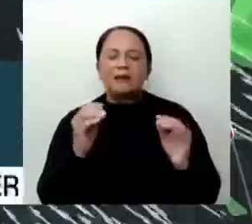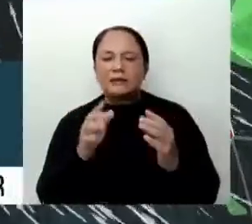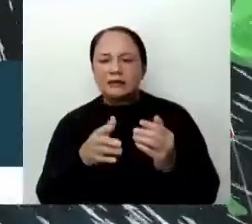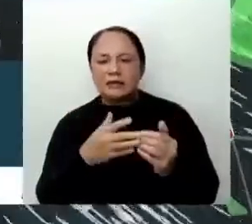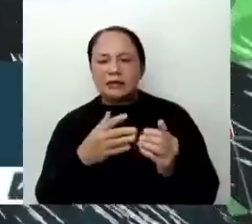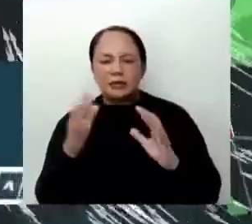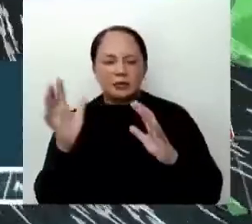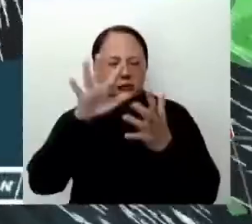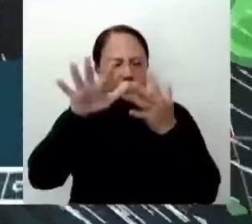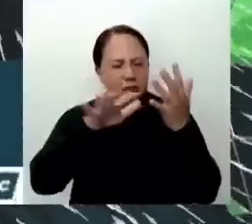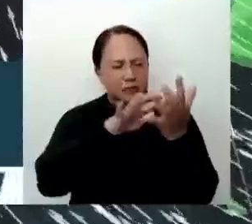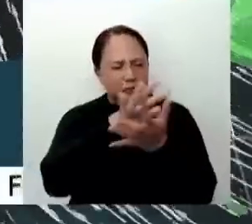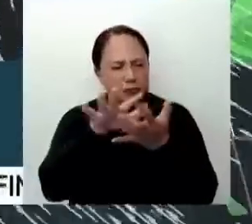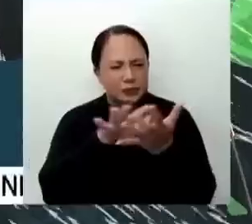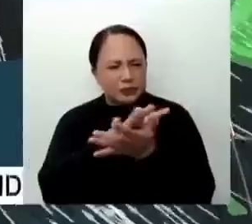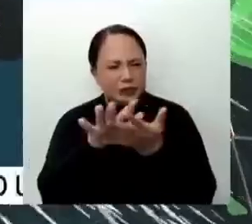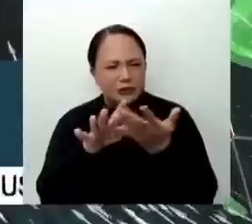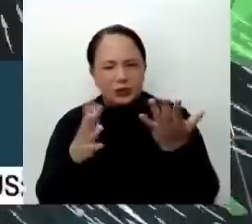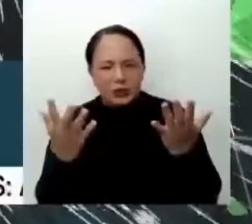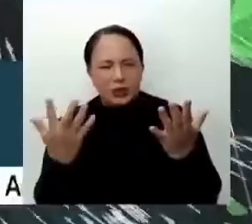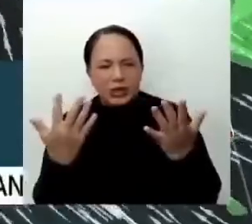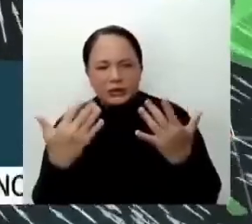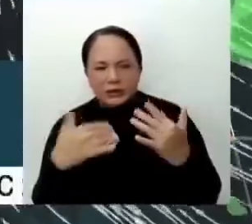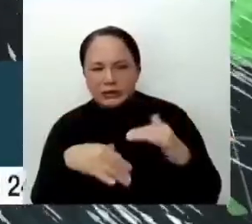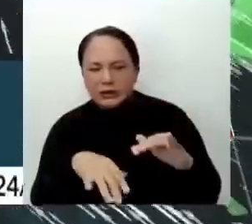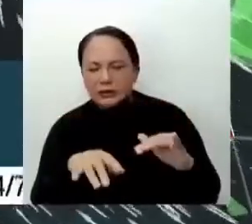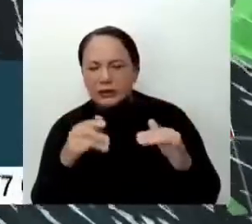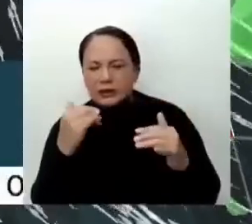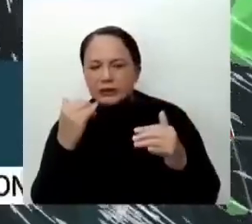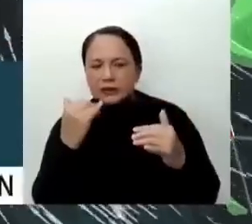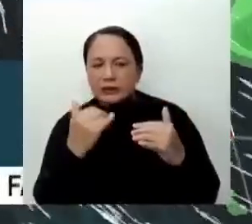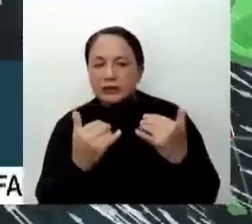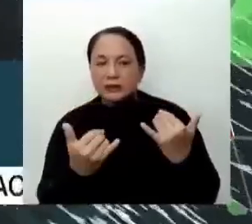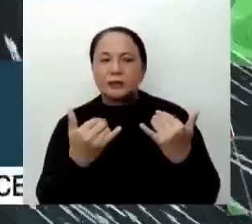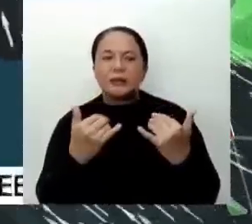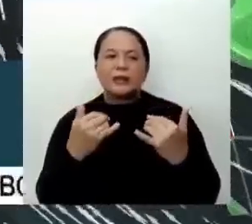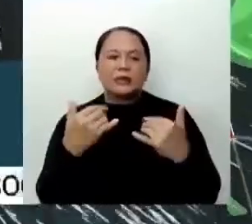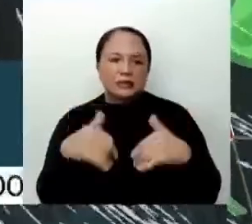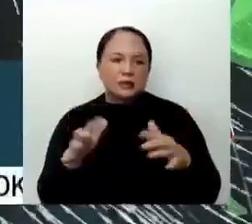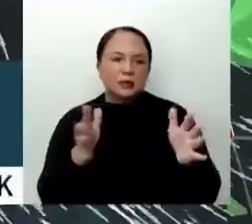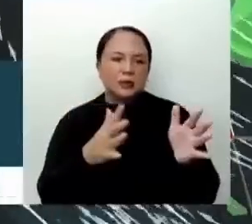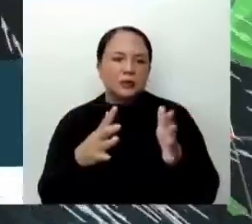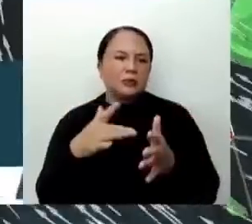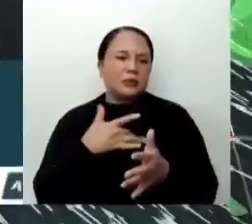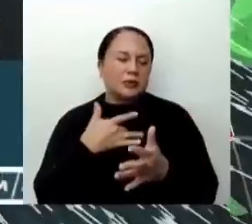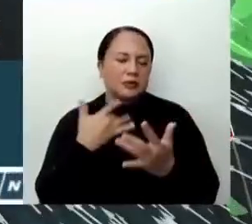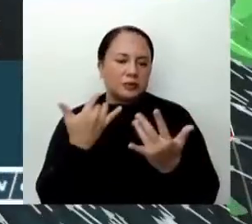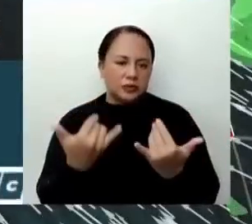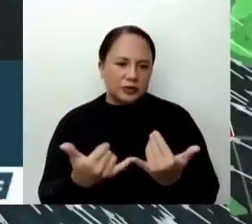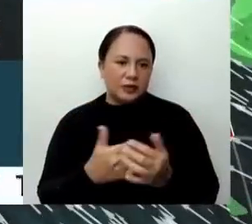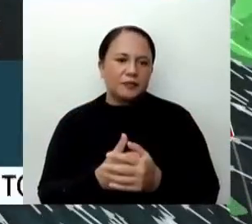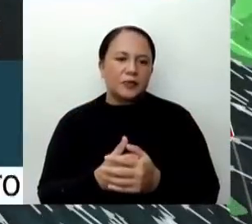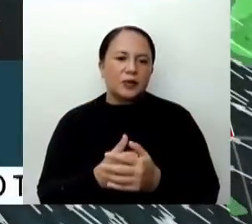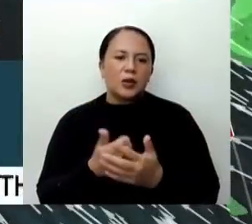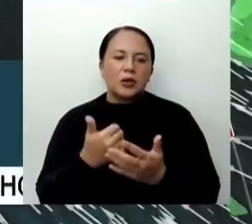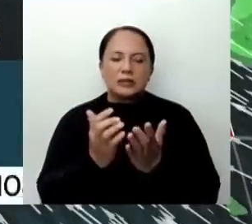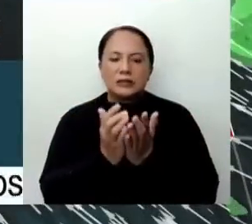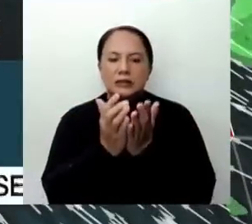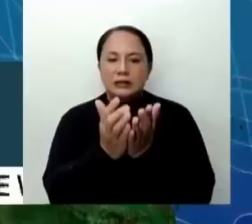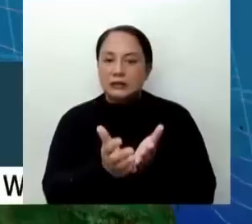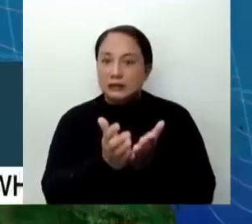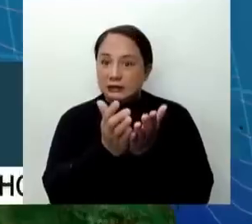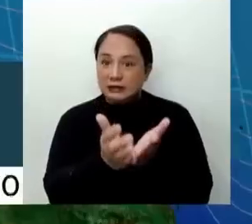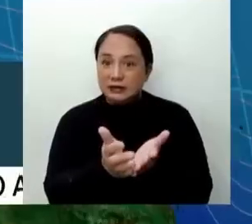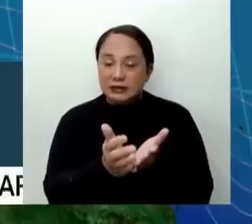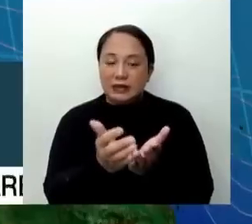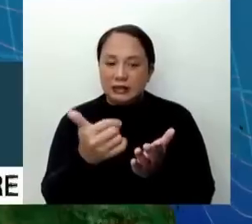cloudiness. While there is low chance of rain until later this evening, habagat gusts will start to be felt today. All kinds of sea craft are not allowed to sail